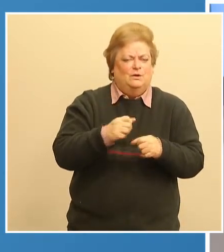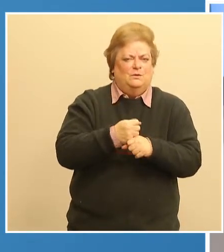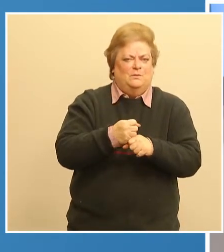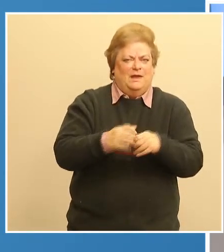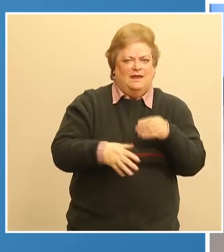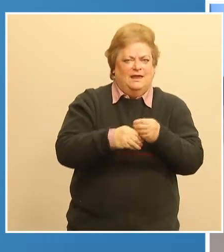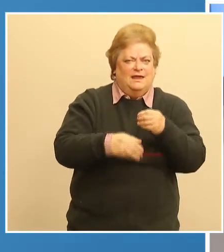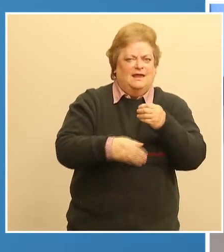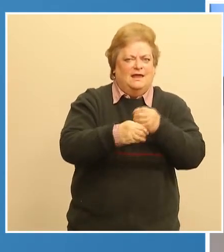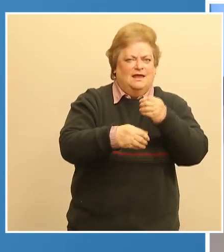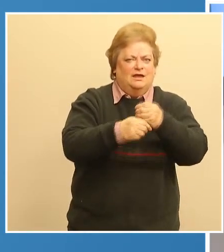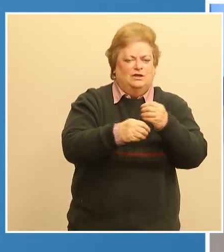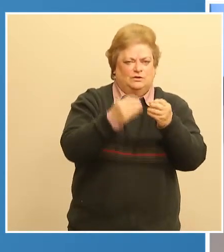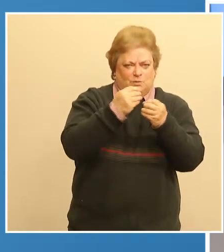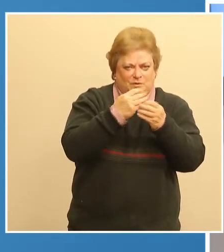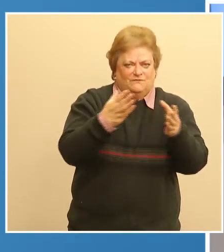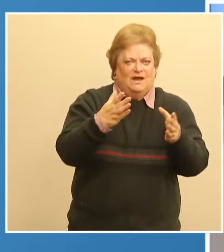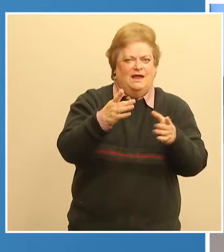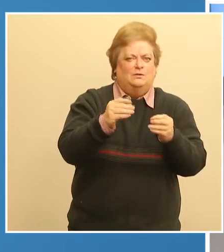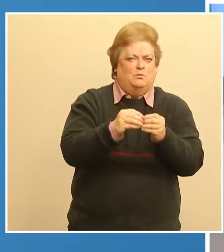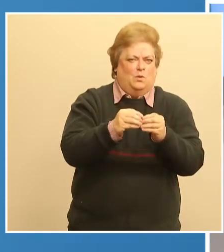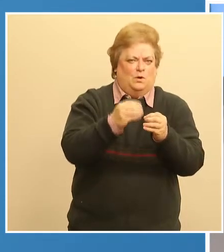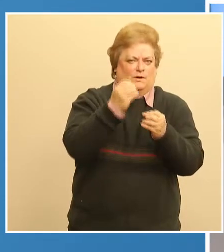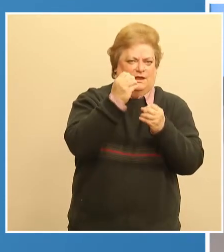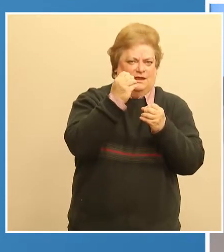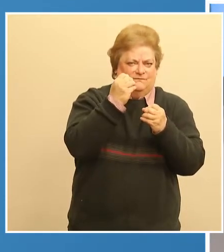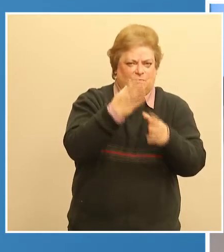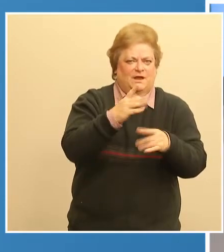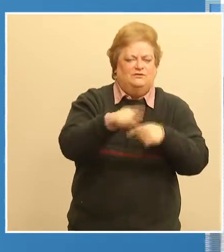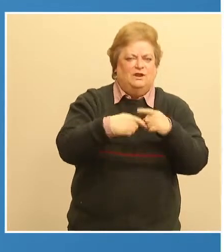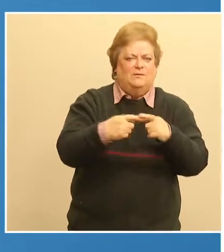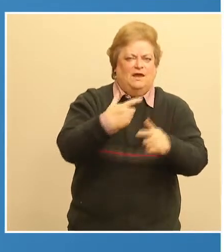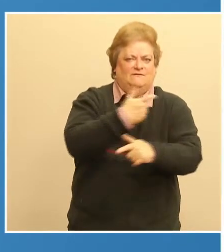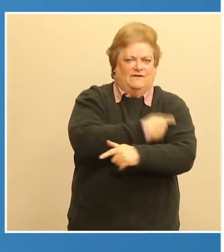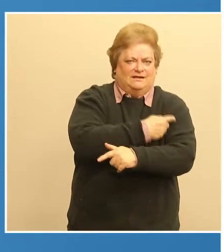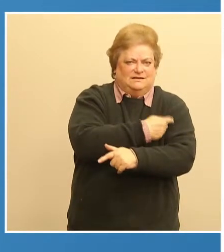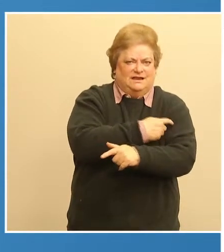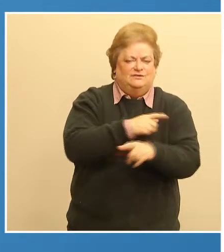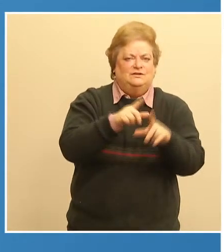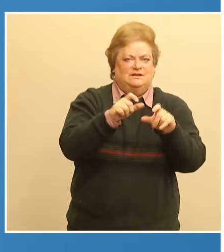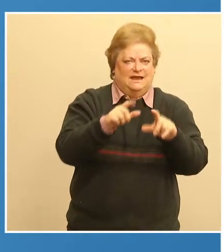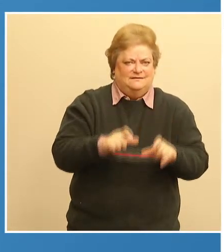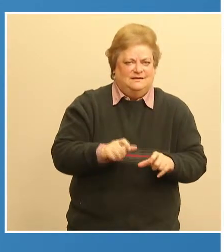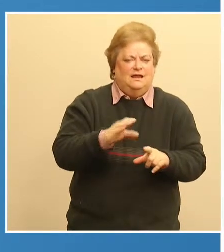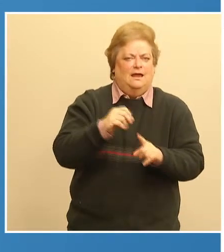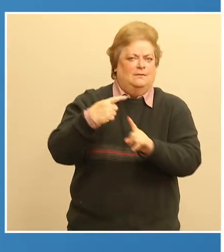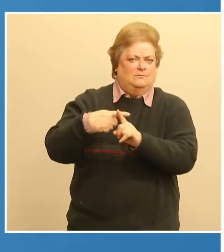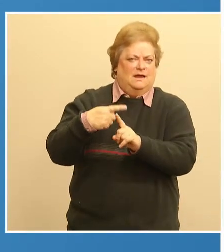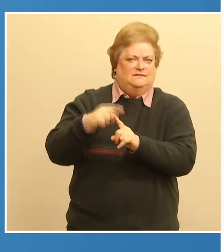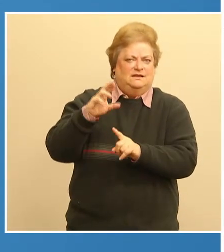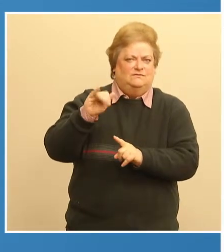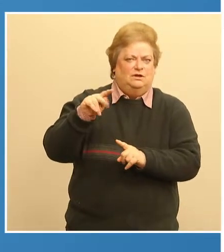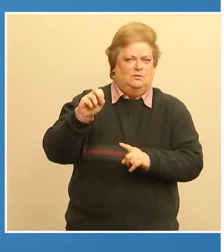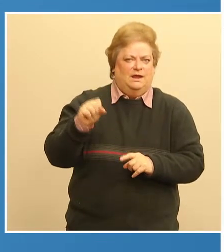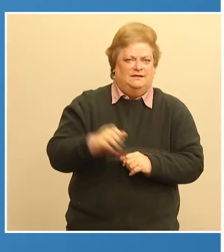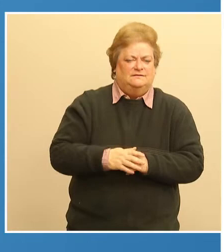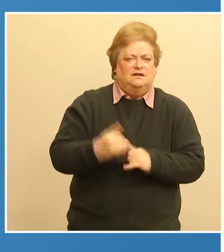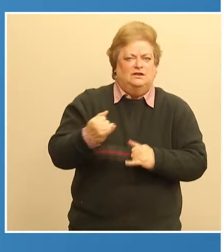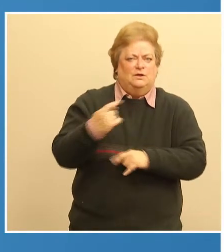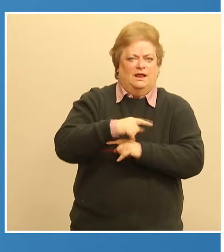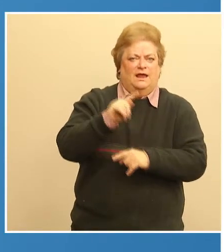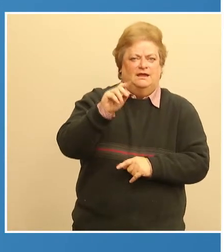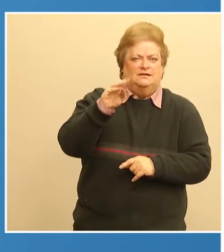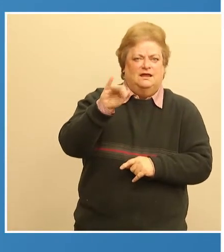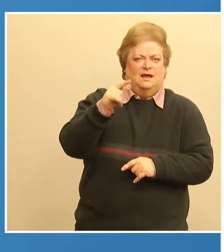additional enhancements to provide the public with more information on vaccinations, testing, and positivity rates. Today,